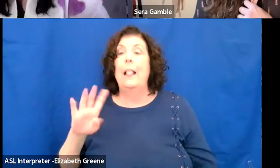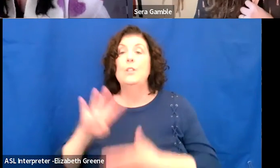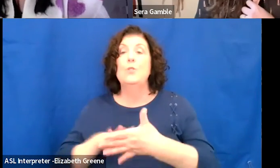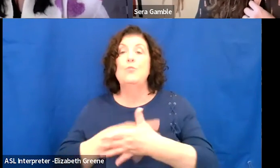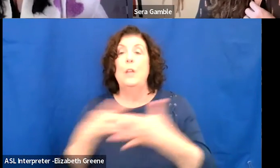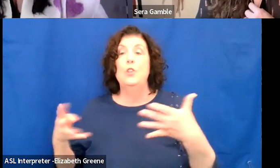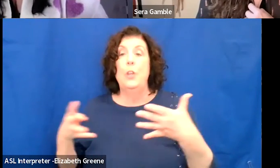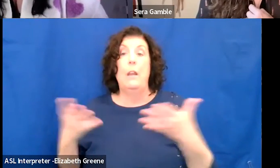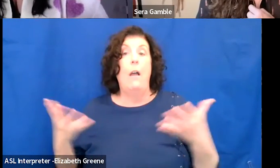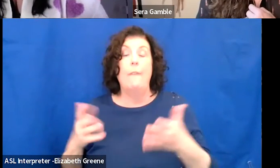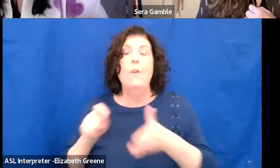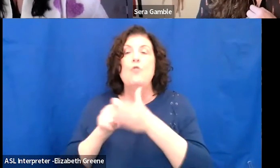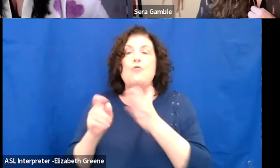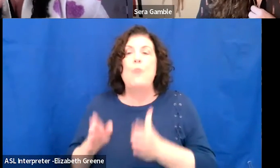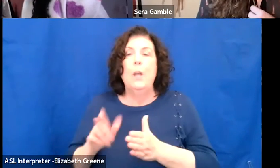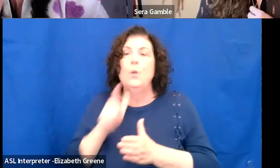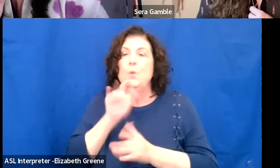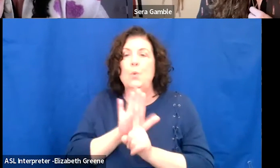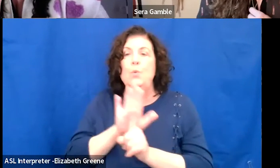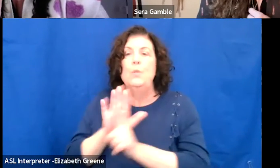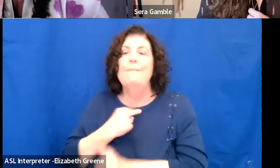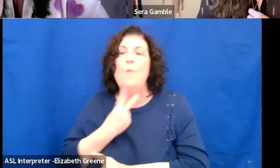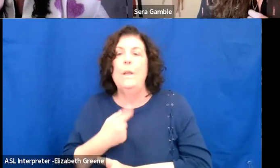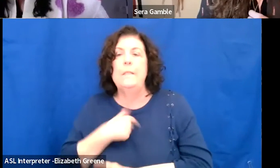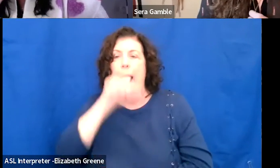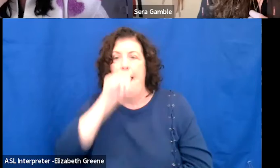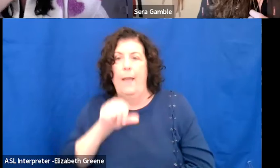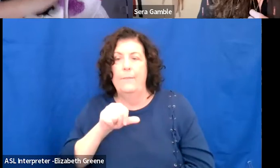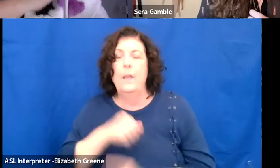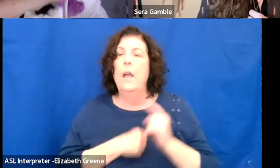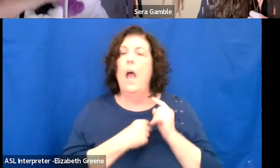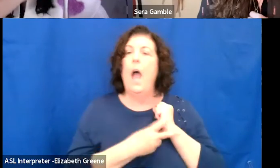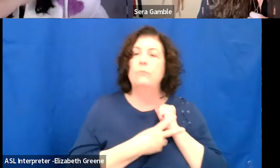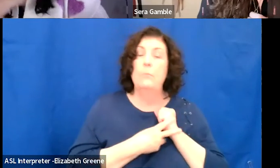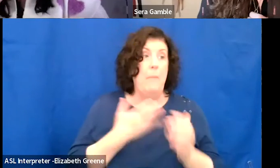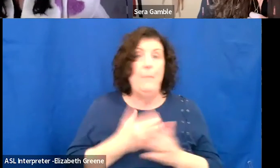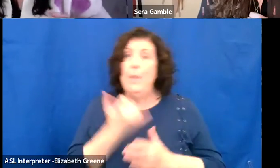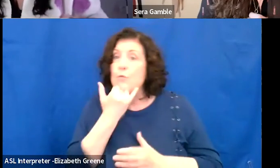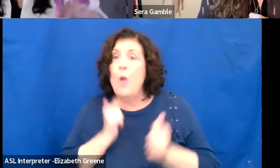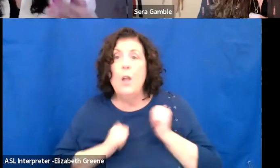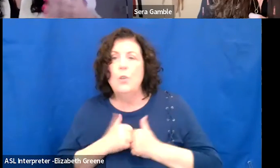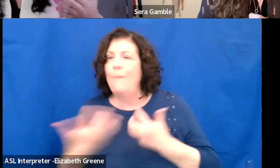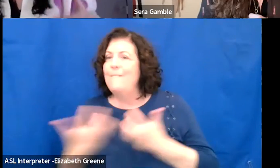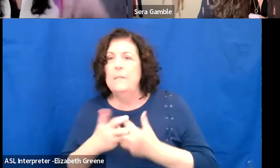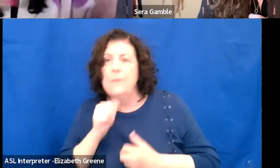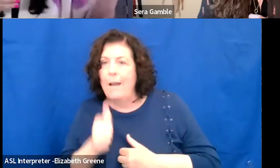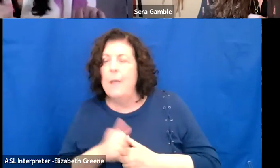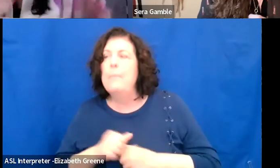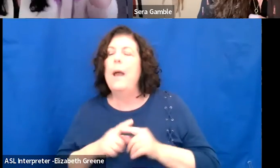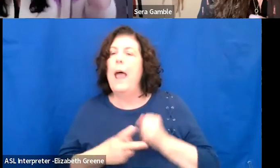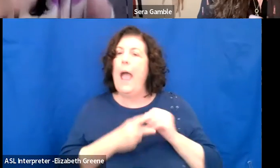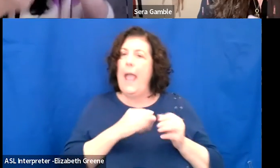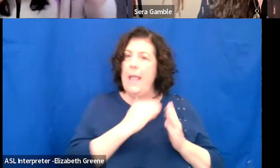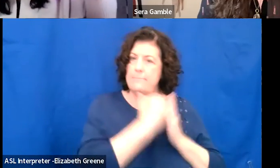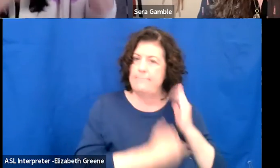but then I would call them in for other things. So what was very interesting to me is staffing one day at a time, and then a few years later, here I'm on. And that was like, I